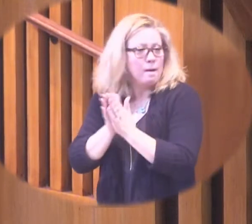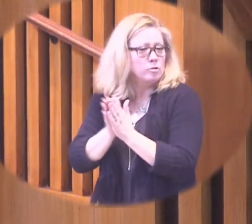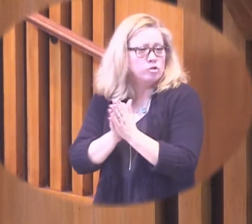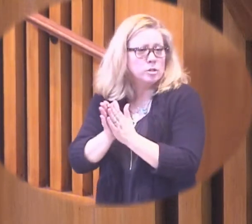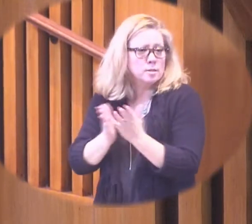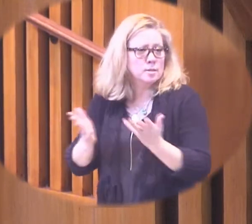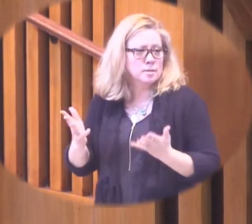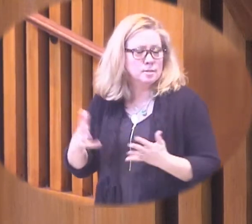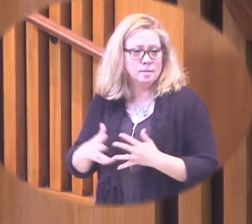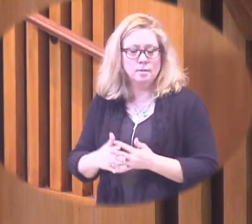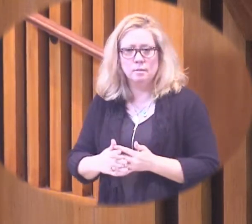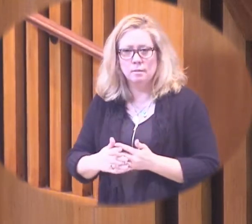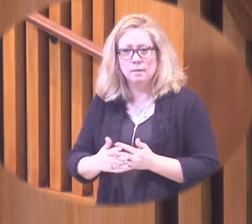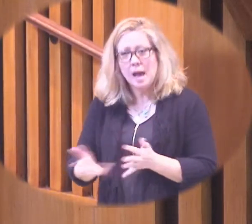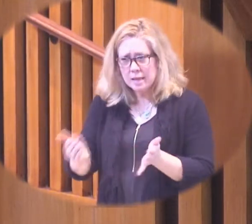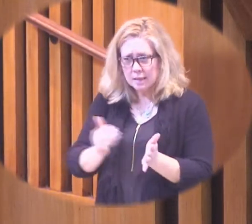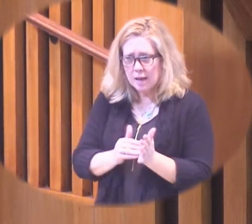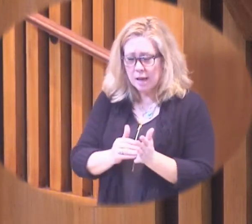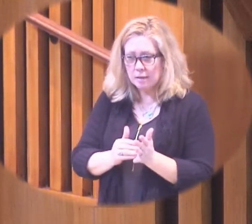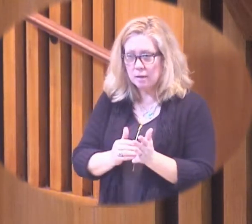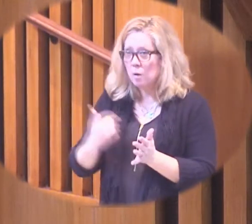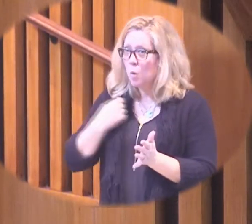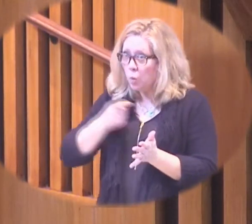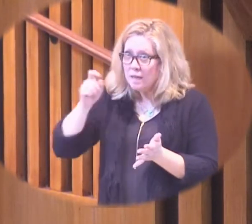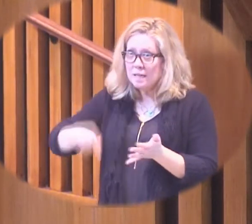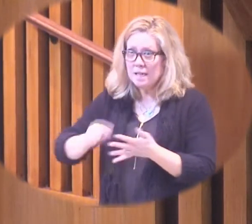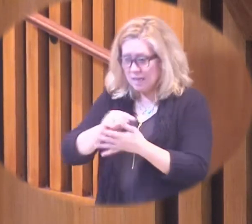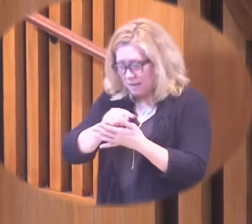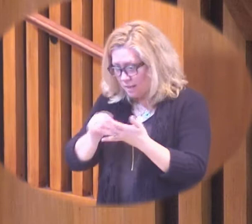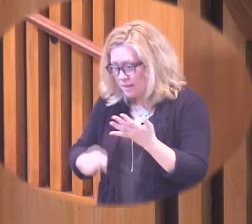And again, as much as we need all of this,